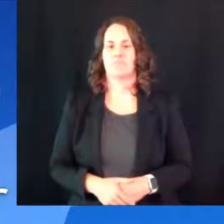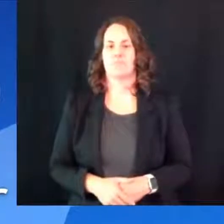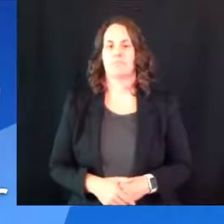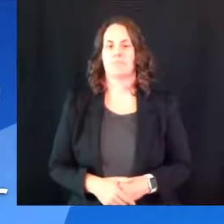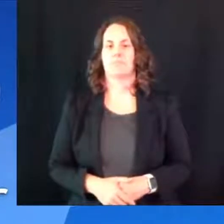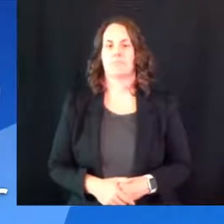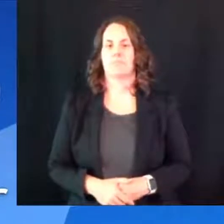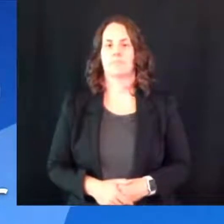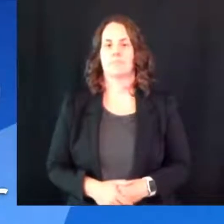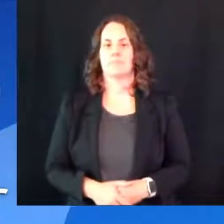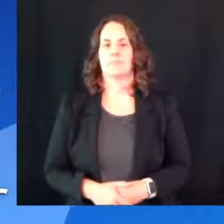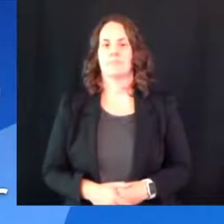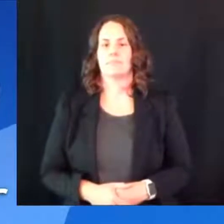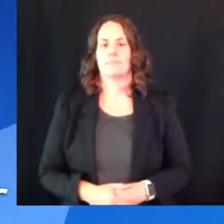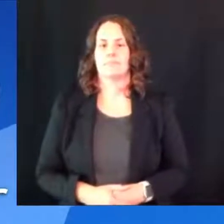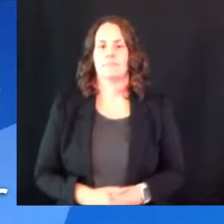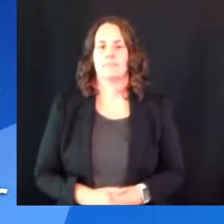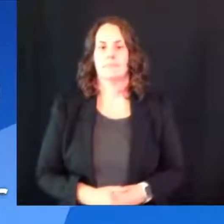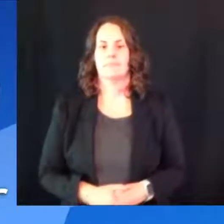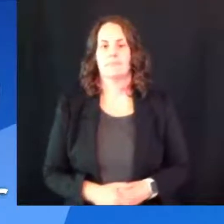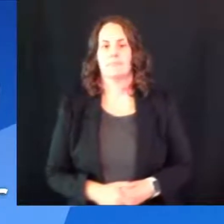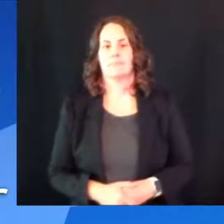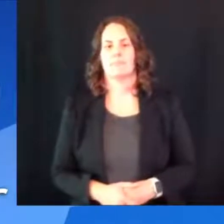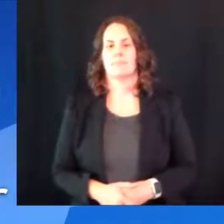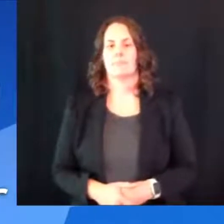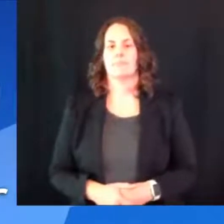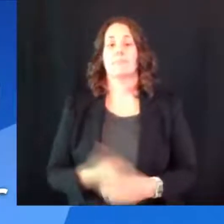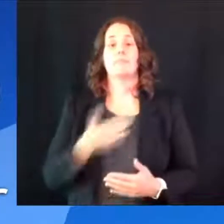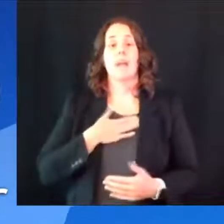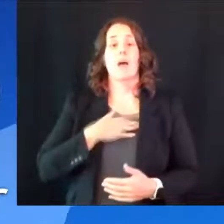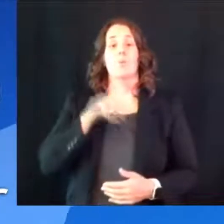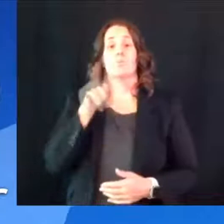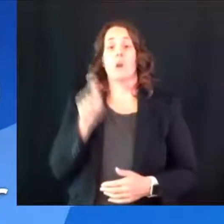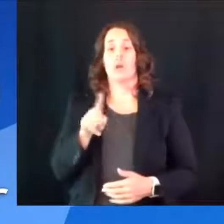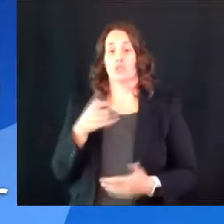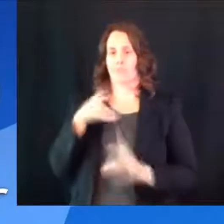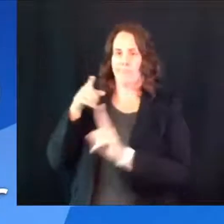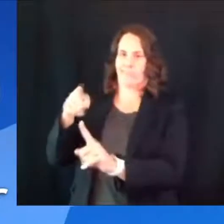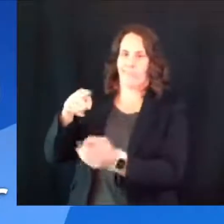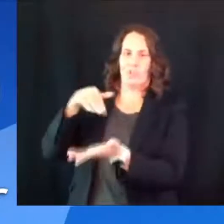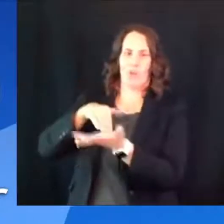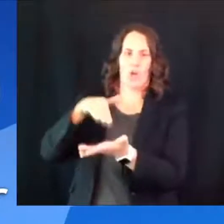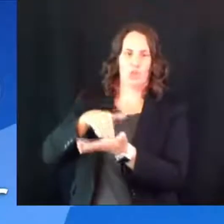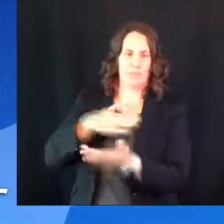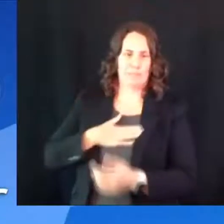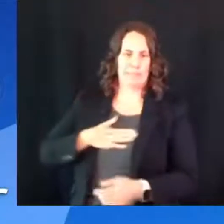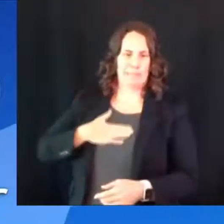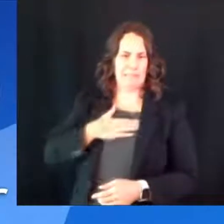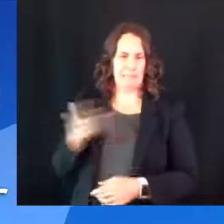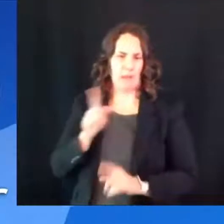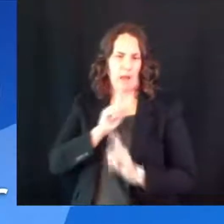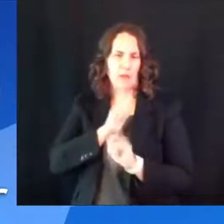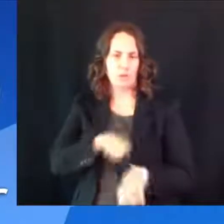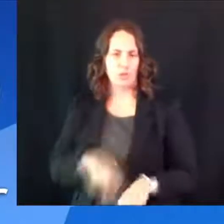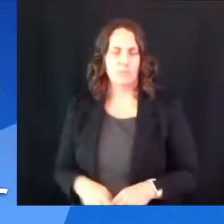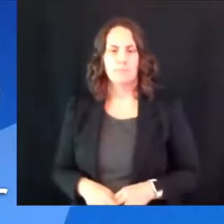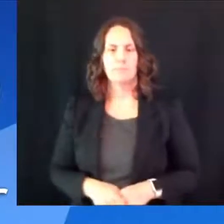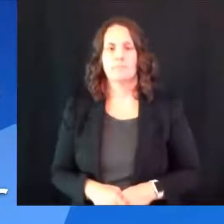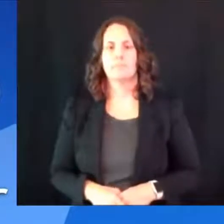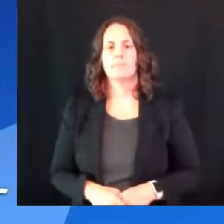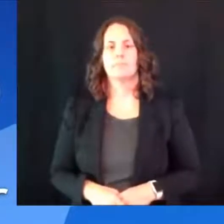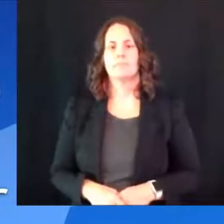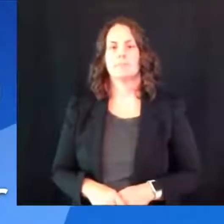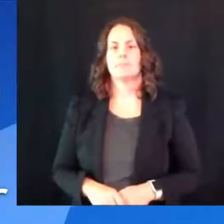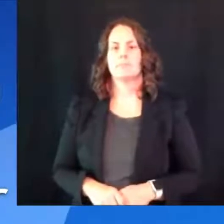directed specifically for Dr. Westergaard. You obviously know that the president was, as a part of his treatment, was